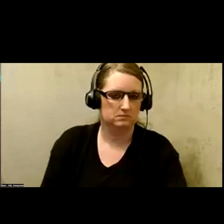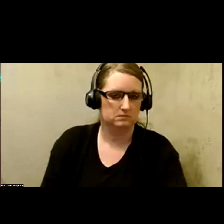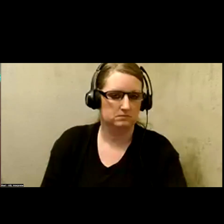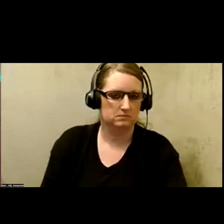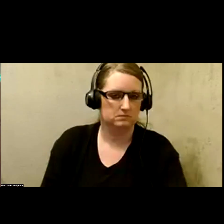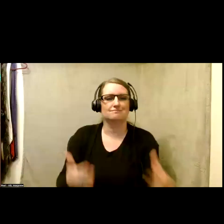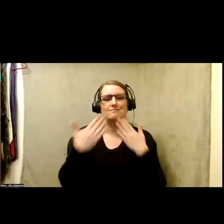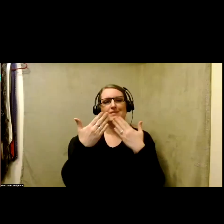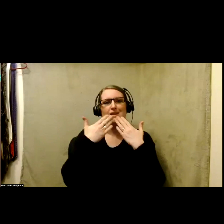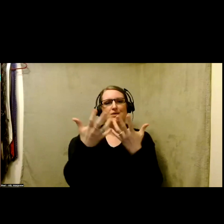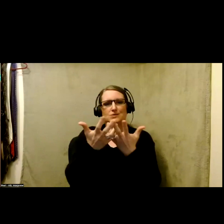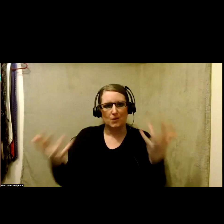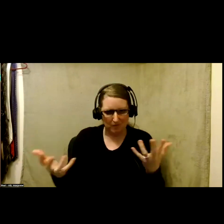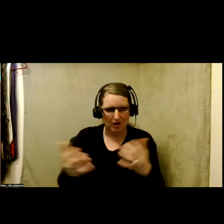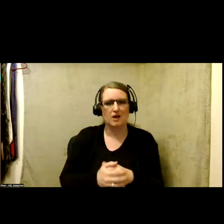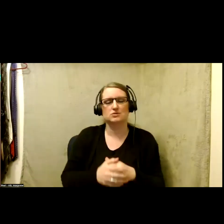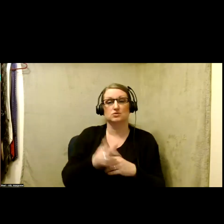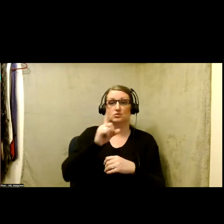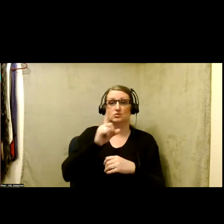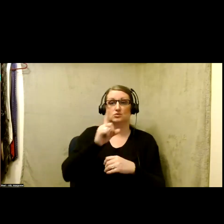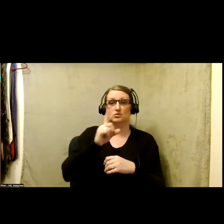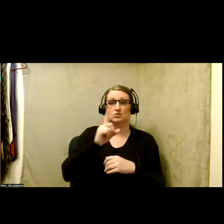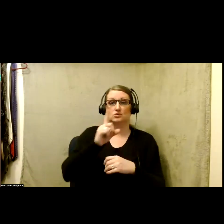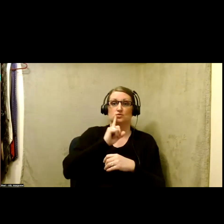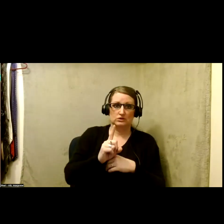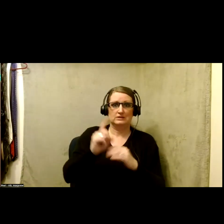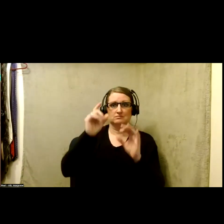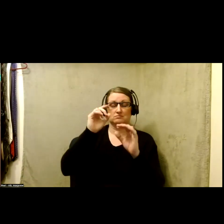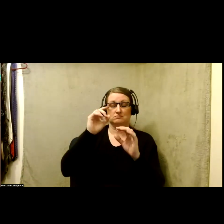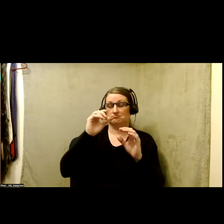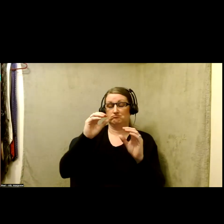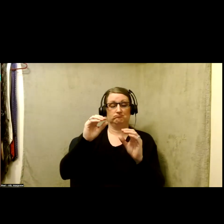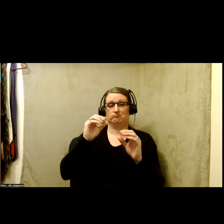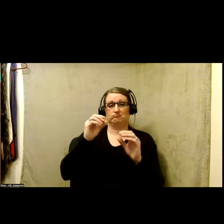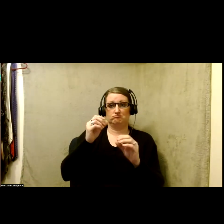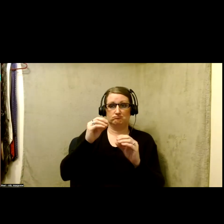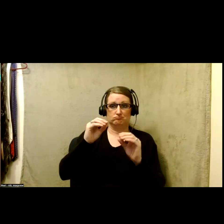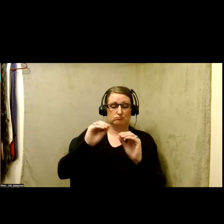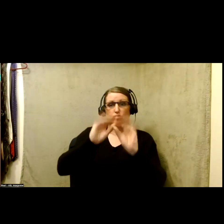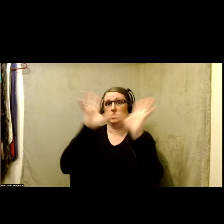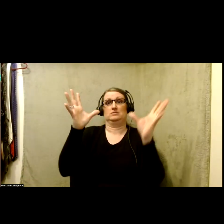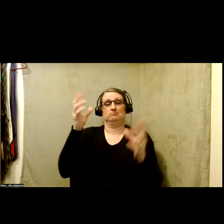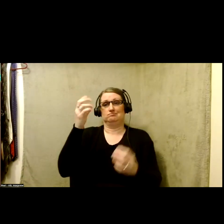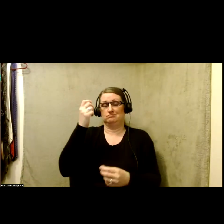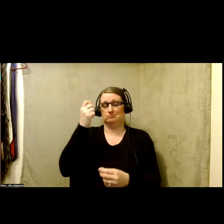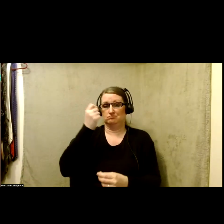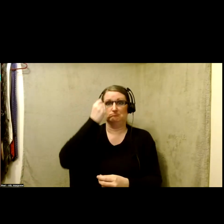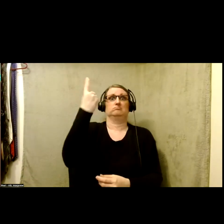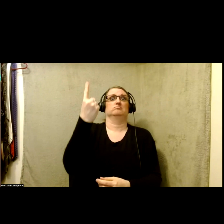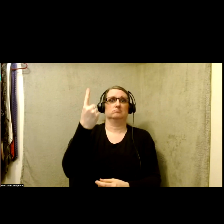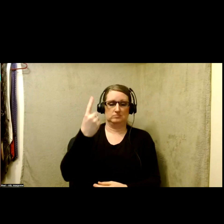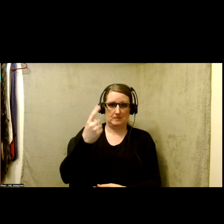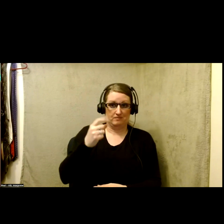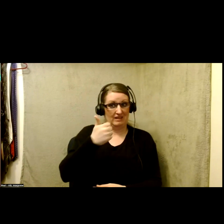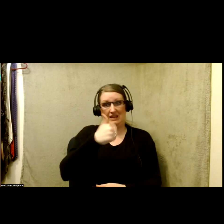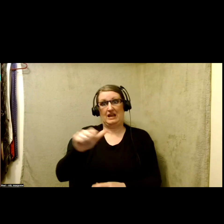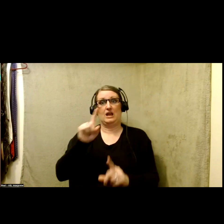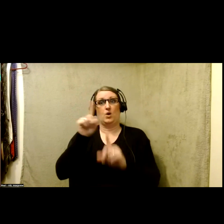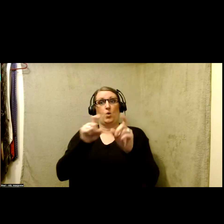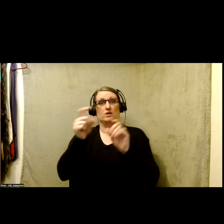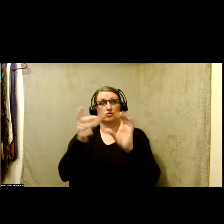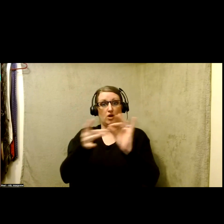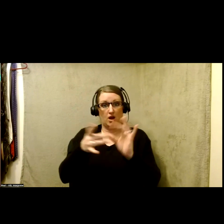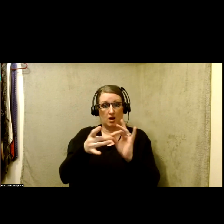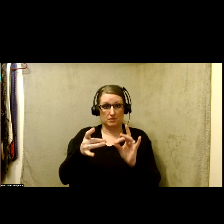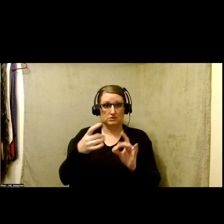much, Dr. Summers. That's brilliant and illuminating. If anybody has any questions, comments that they would like to make, we're